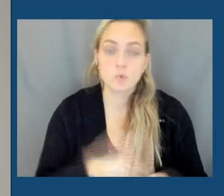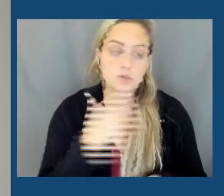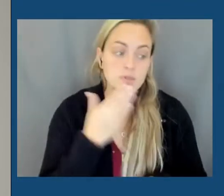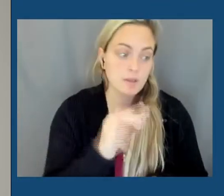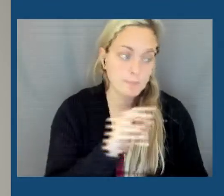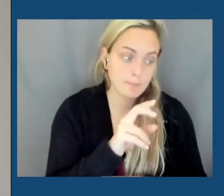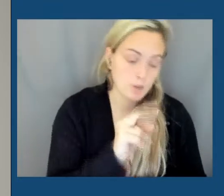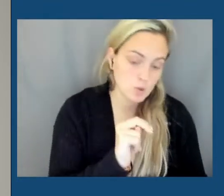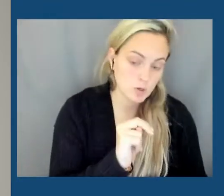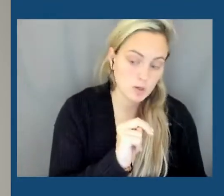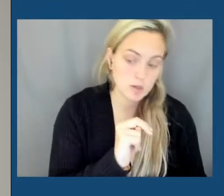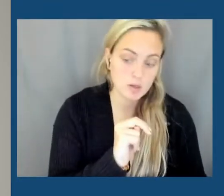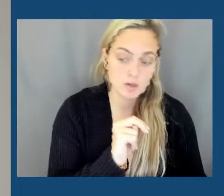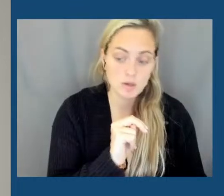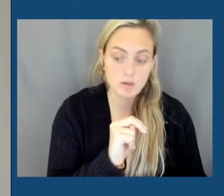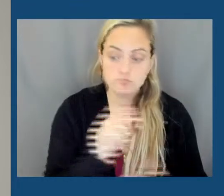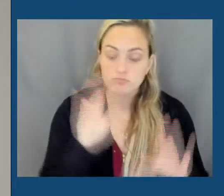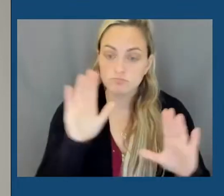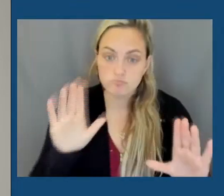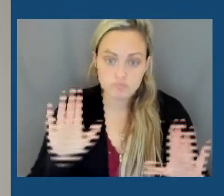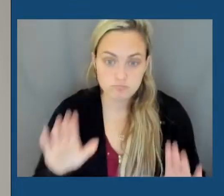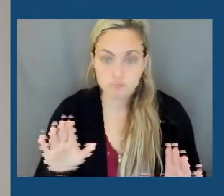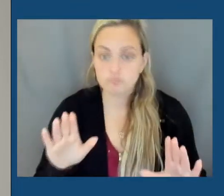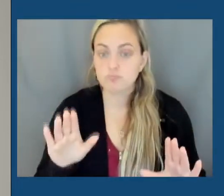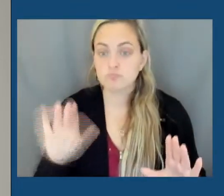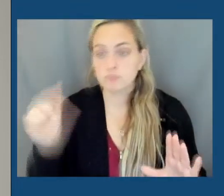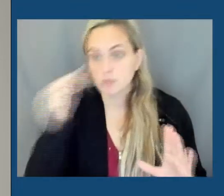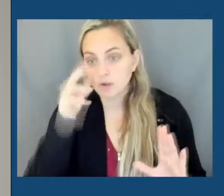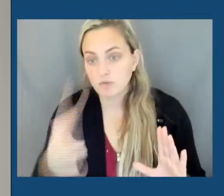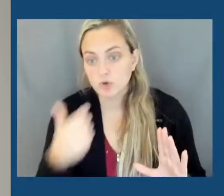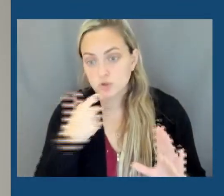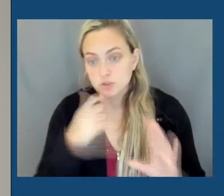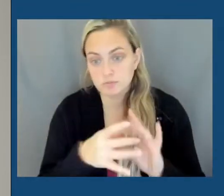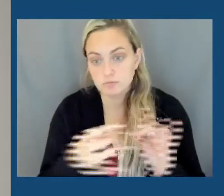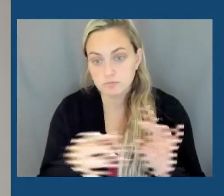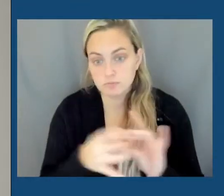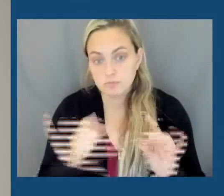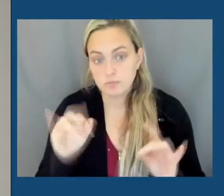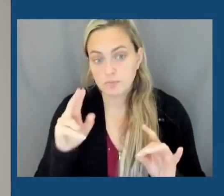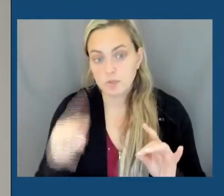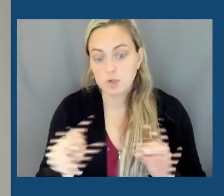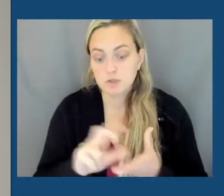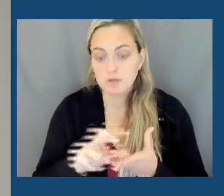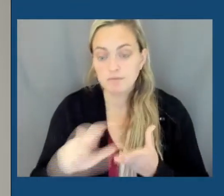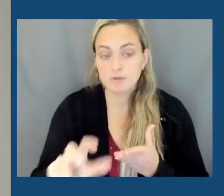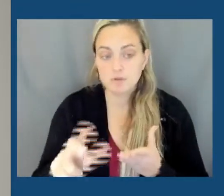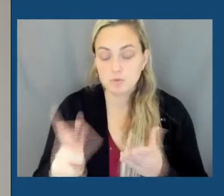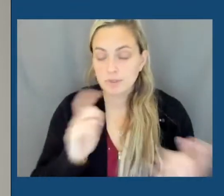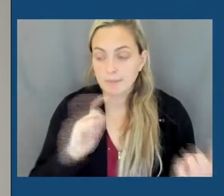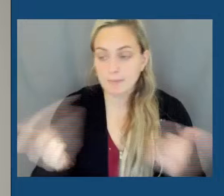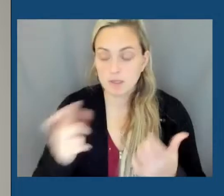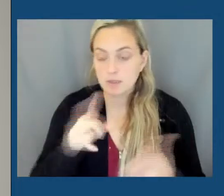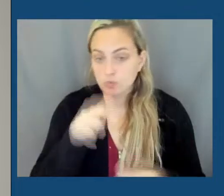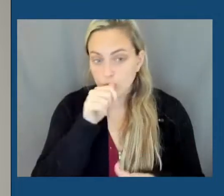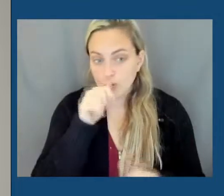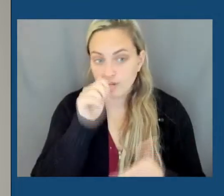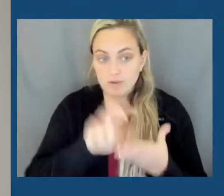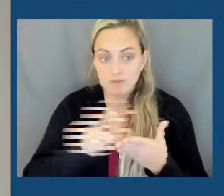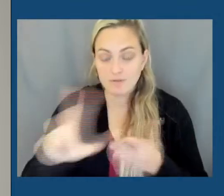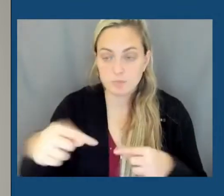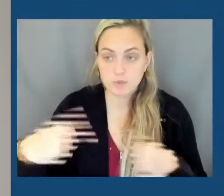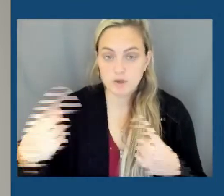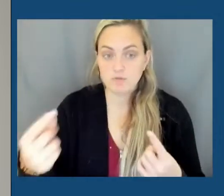Micron. Incredible. The governor just said that Micron's investment here is the biggest private sector investment ever in the history